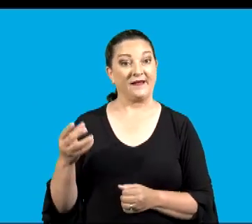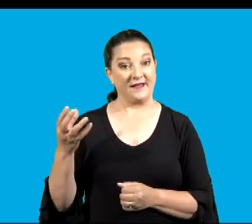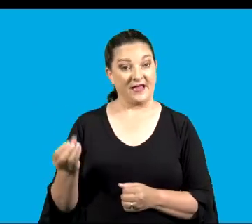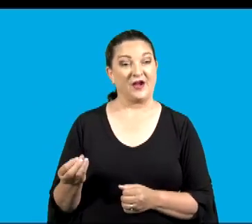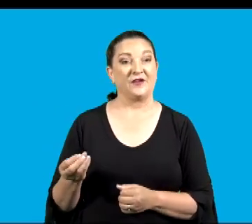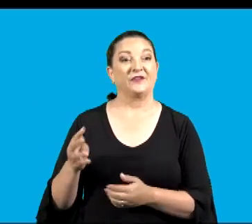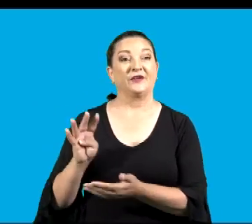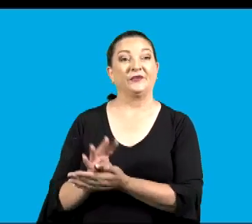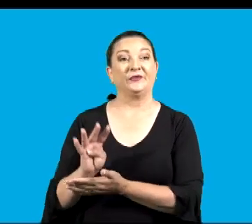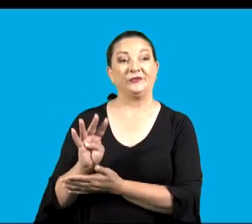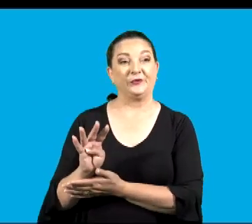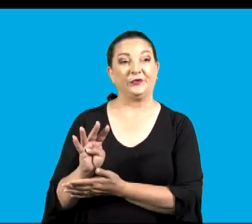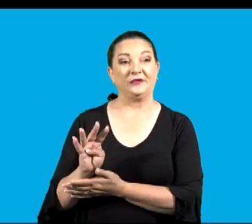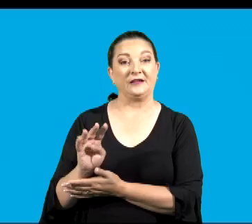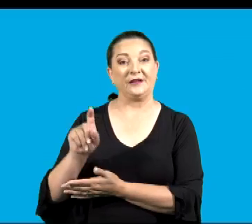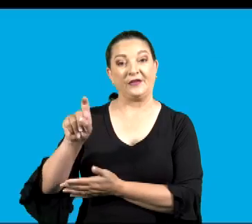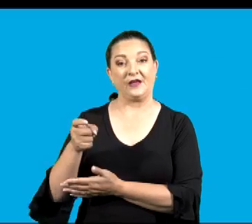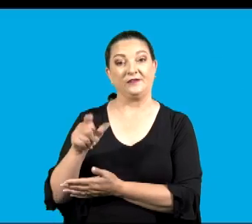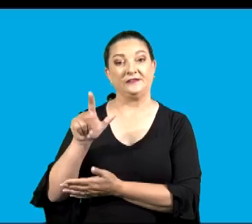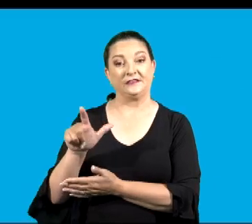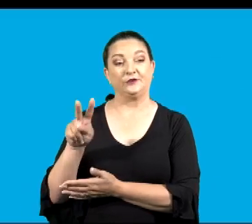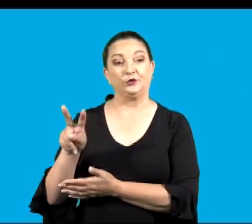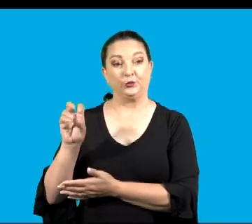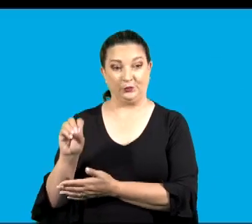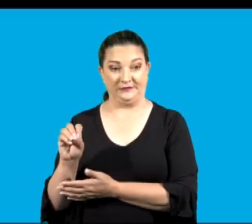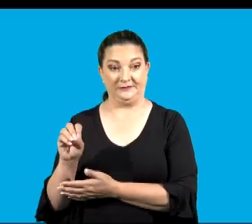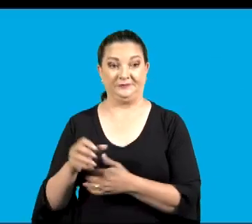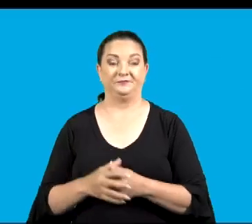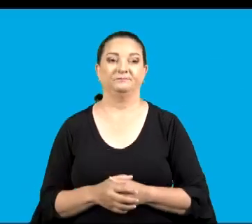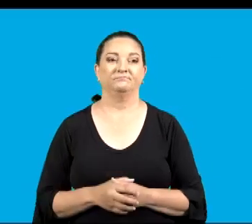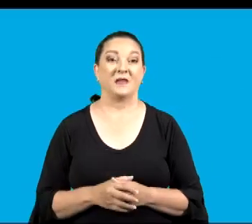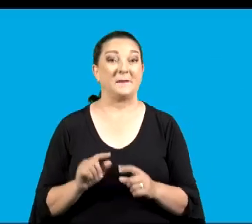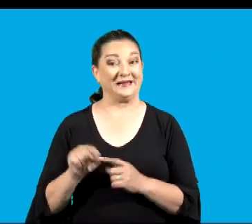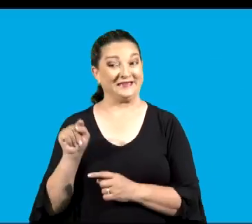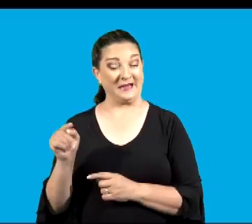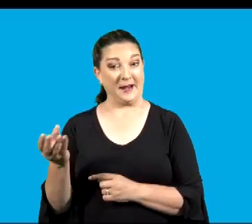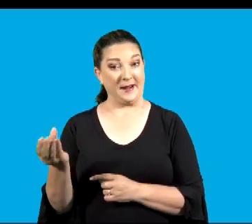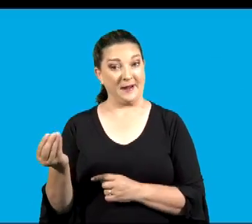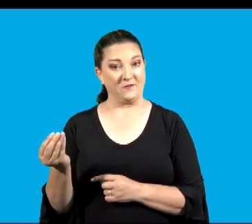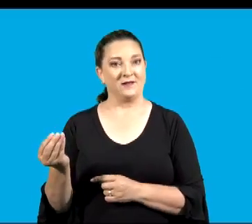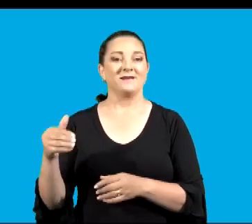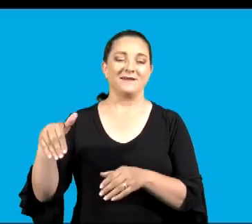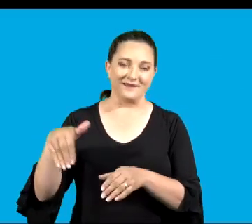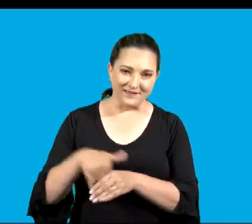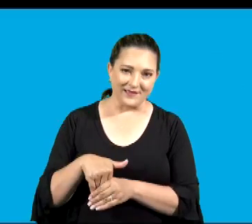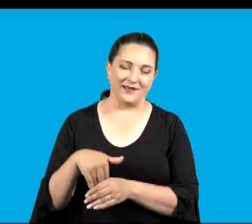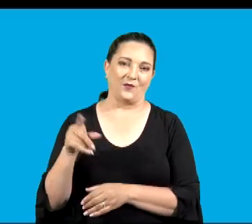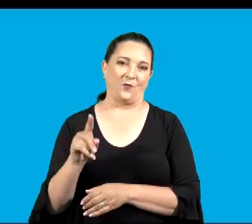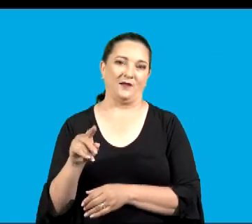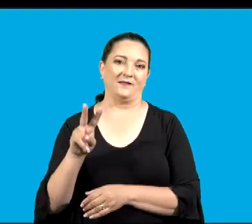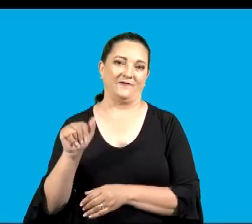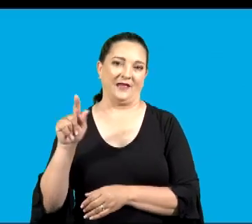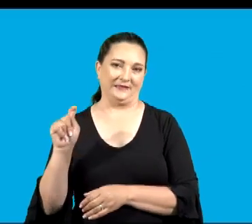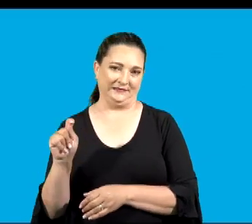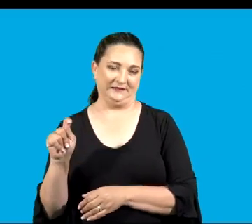recorded an amount of 14,720. And that amount includes the VAT